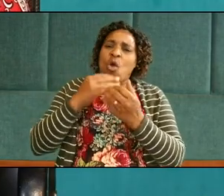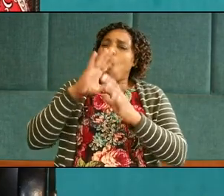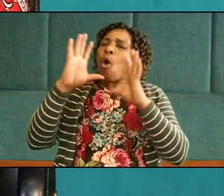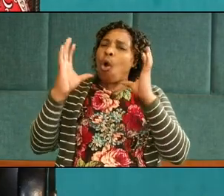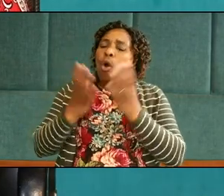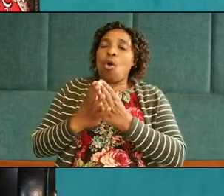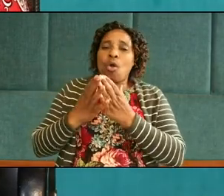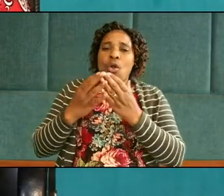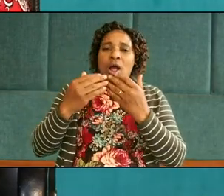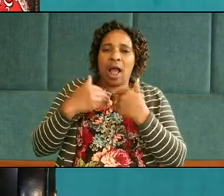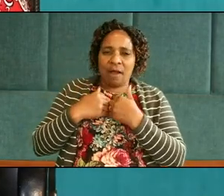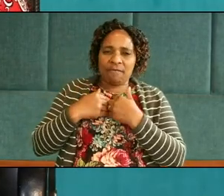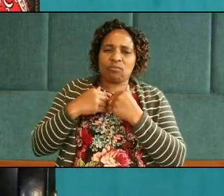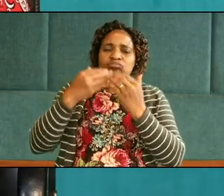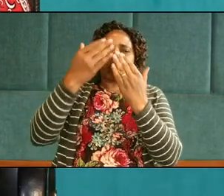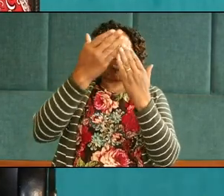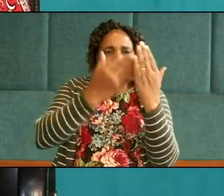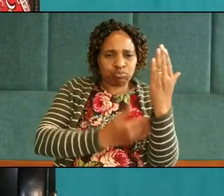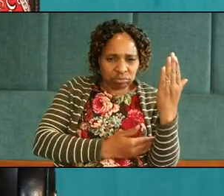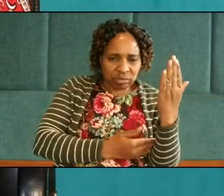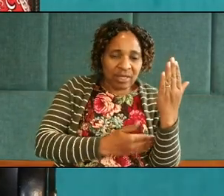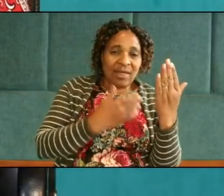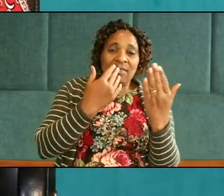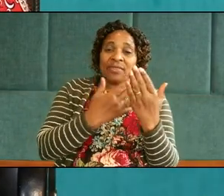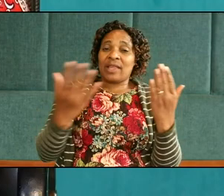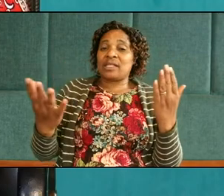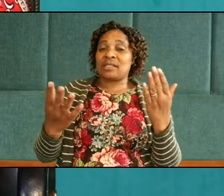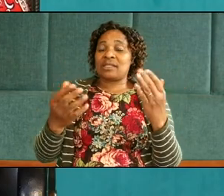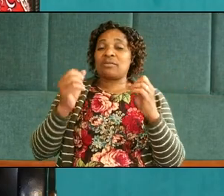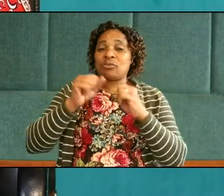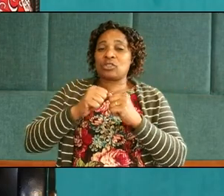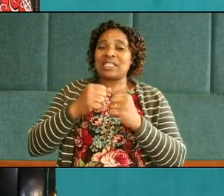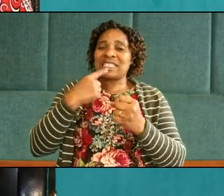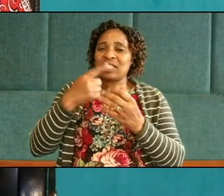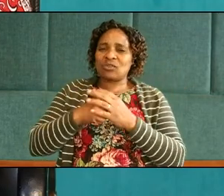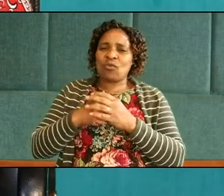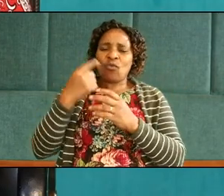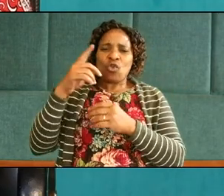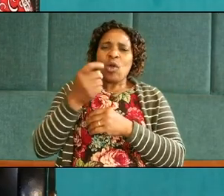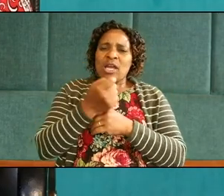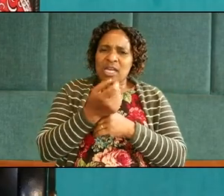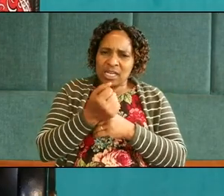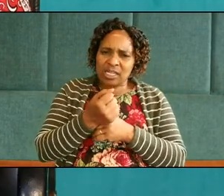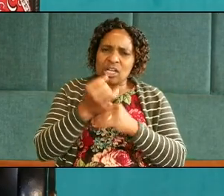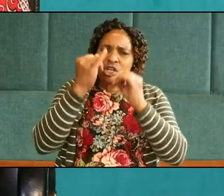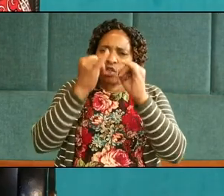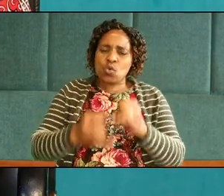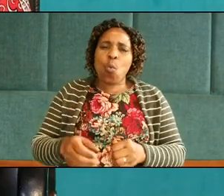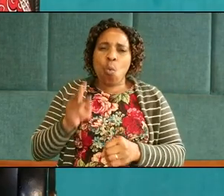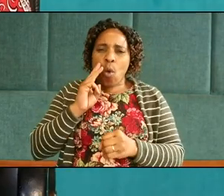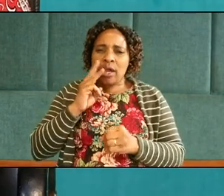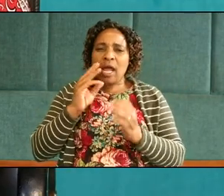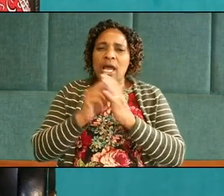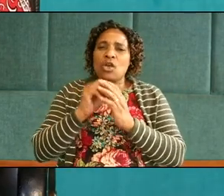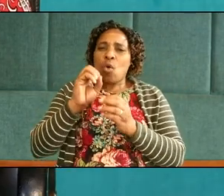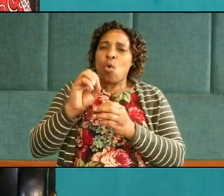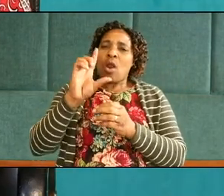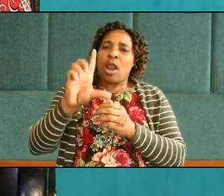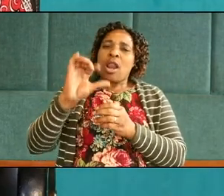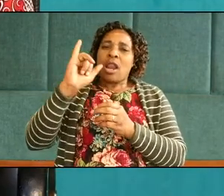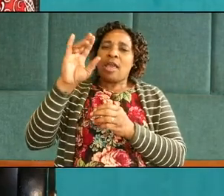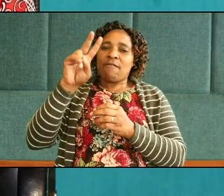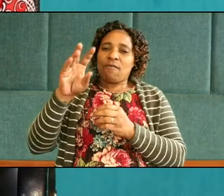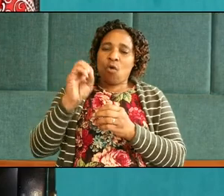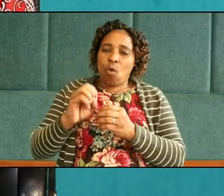And he has a wonderful list over there, you know, that's so far-reaching. He says, of your grain, of your new wine and olive oil, you know,